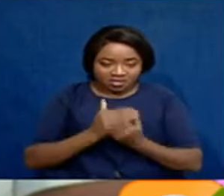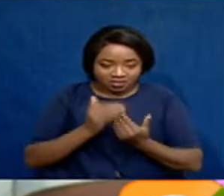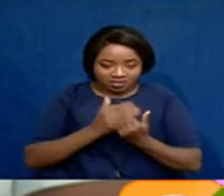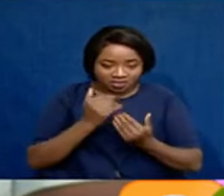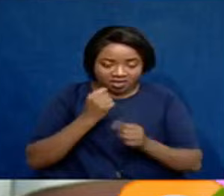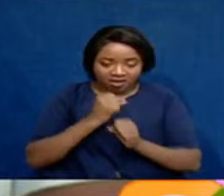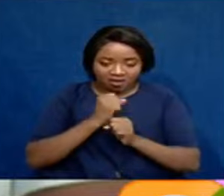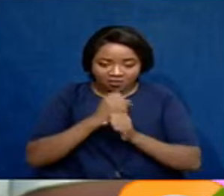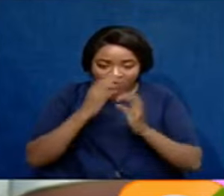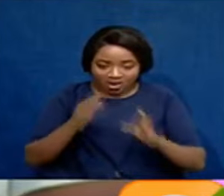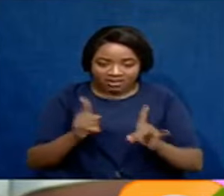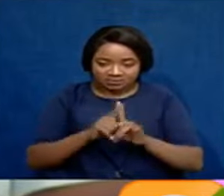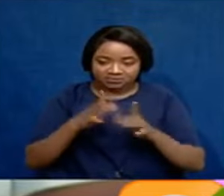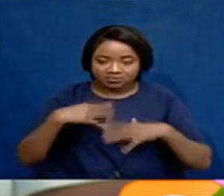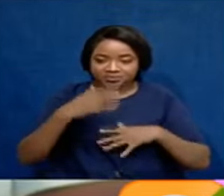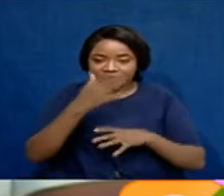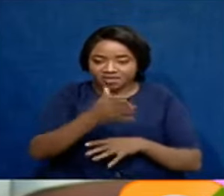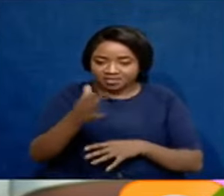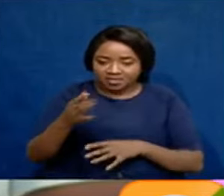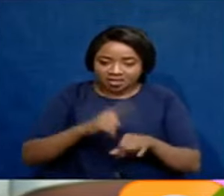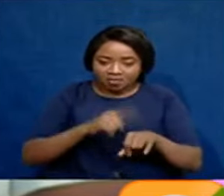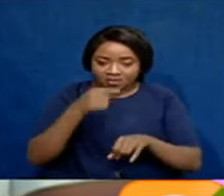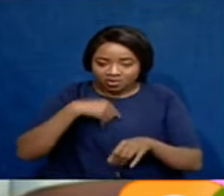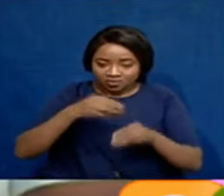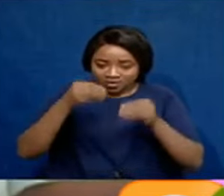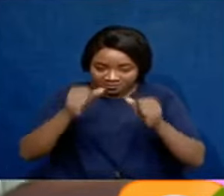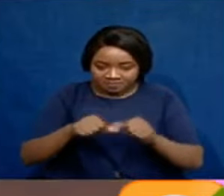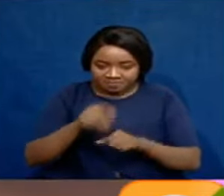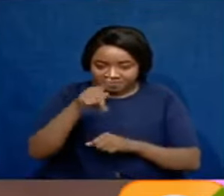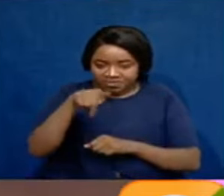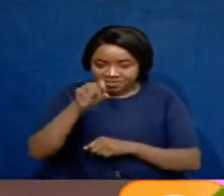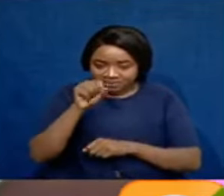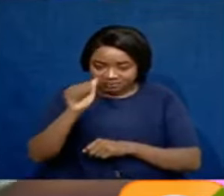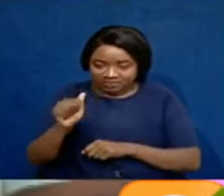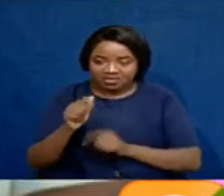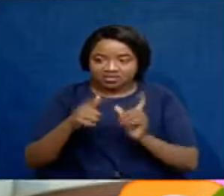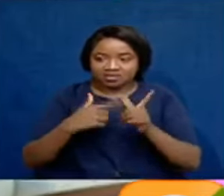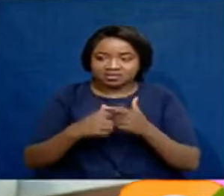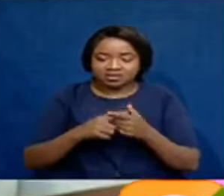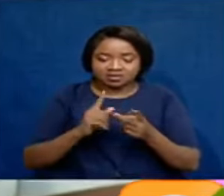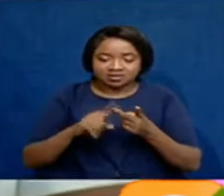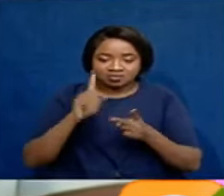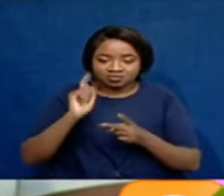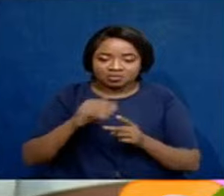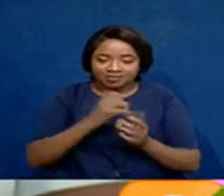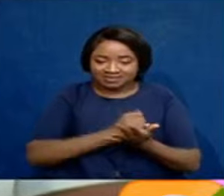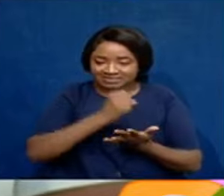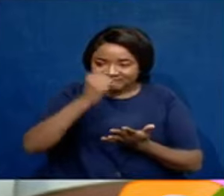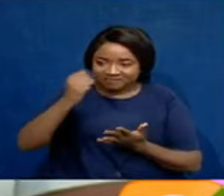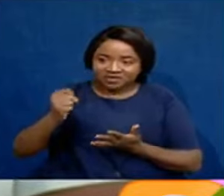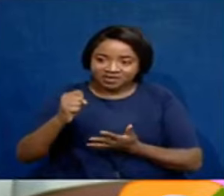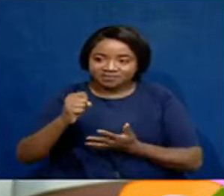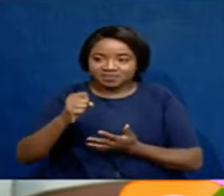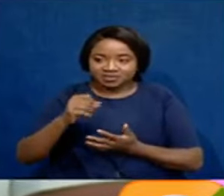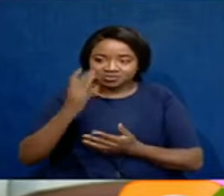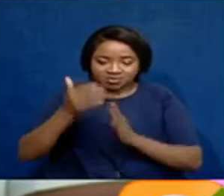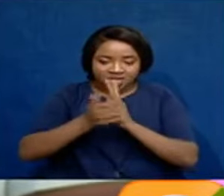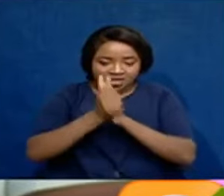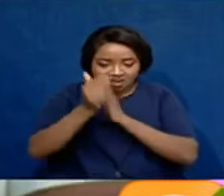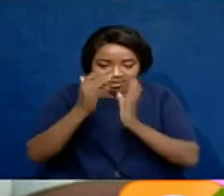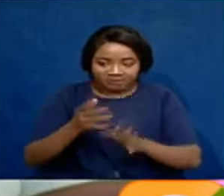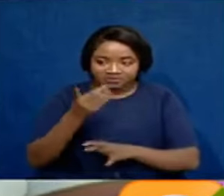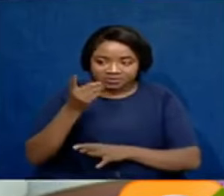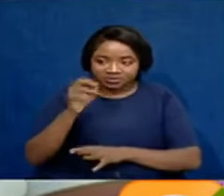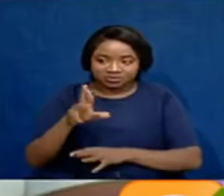down there at the grassroots, is once you've done the PSA and it is high, refer to the specialized centers. That's